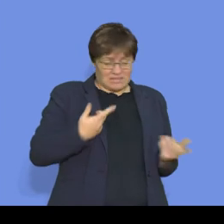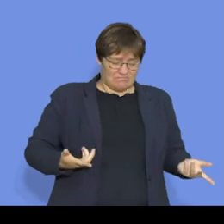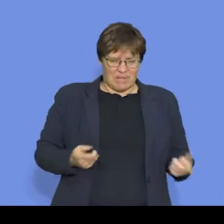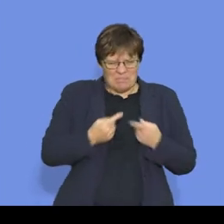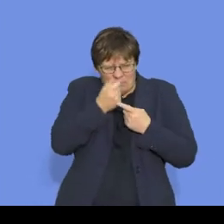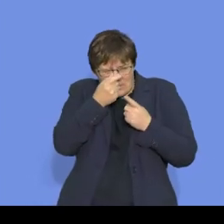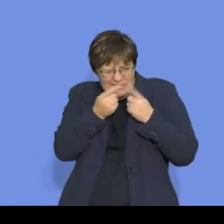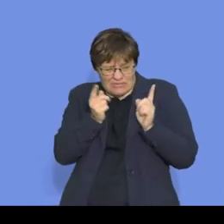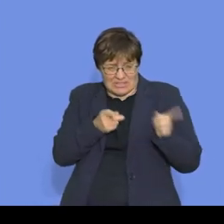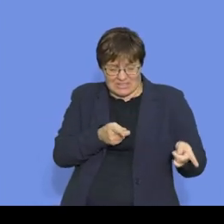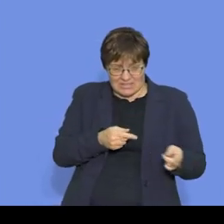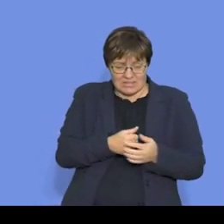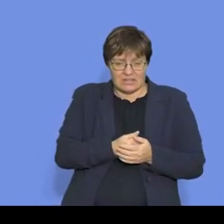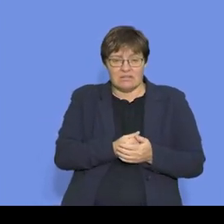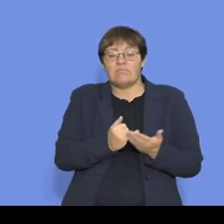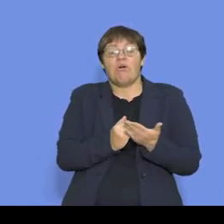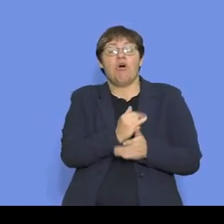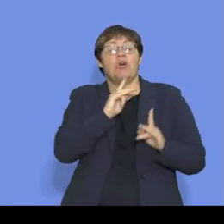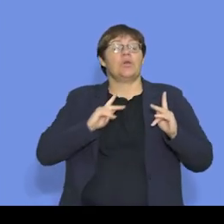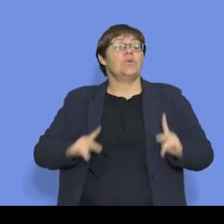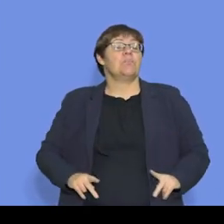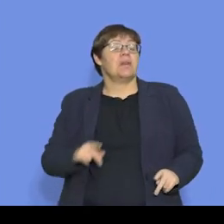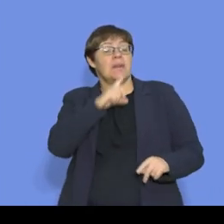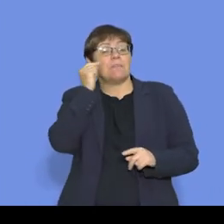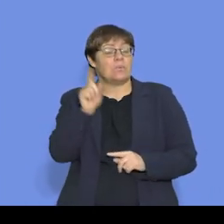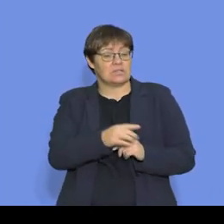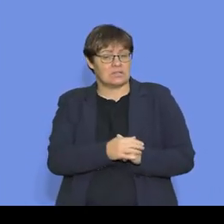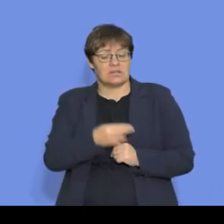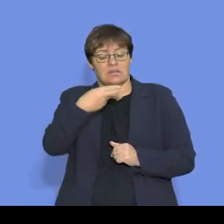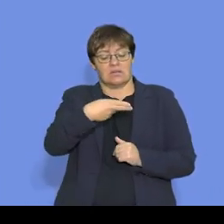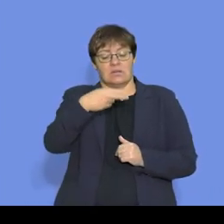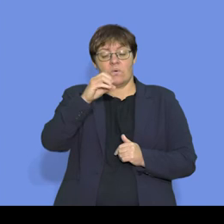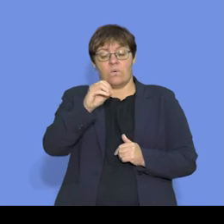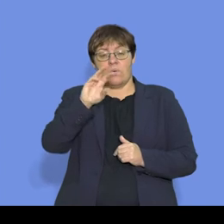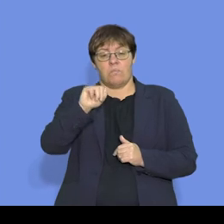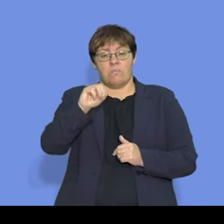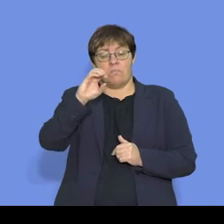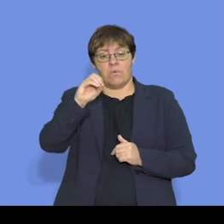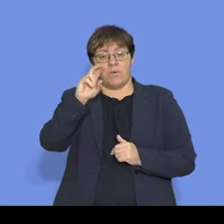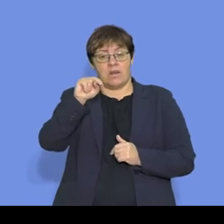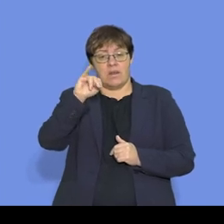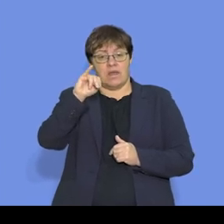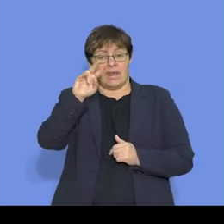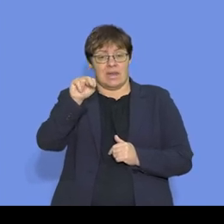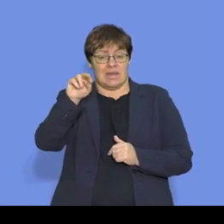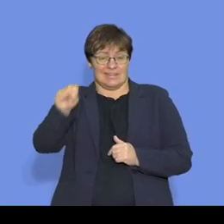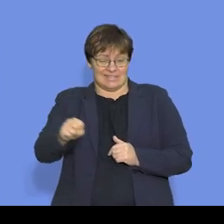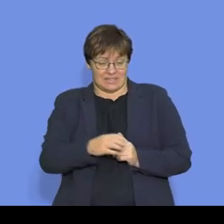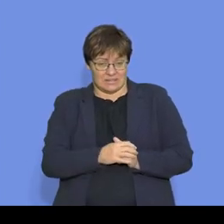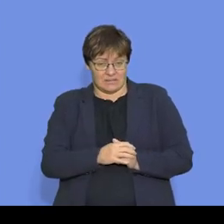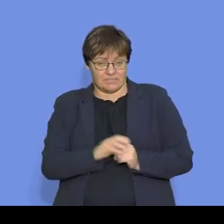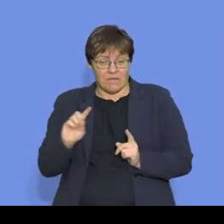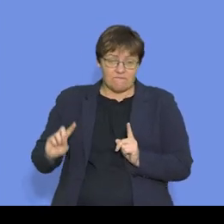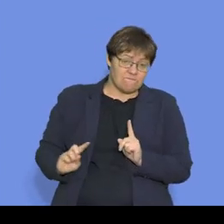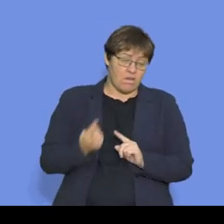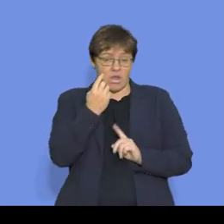like us. Okay, and a term we use for early humans is hominins. And one of